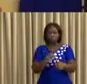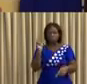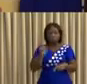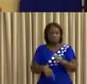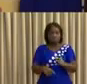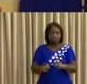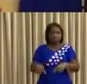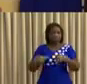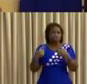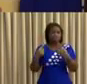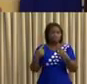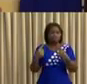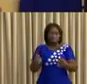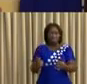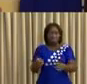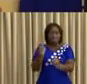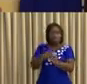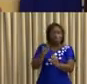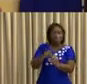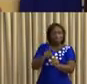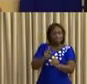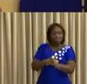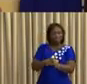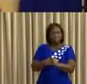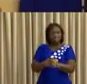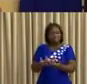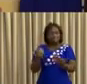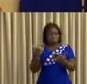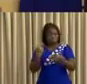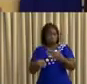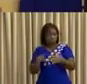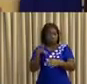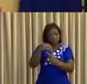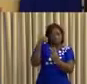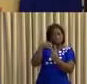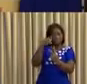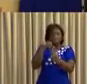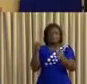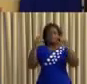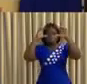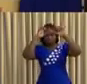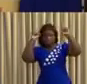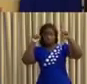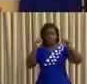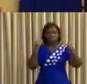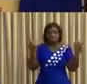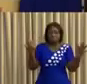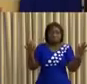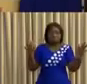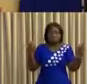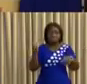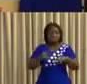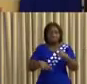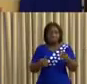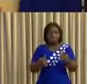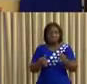and cannot therefore participate in the determination of the choice of the government of the day. It